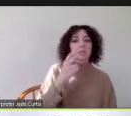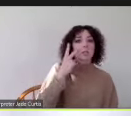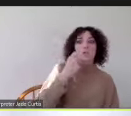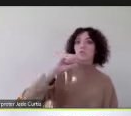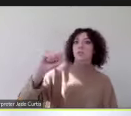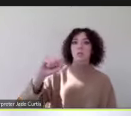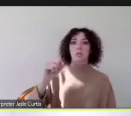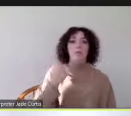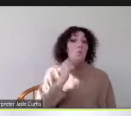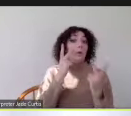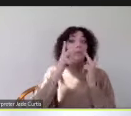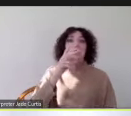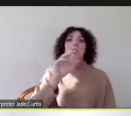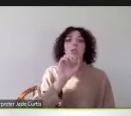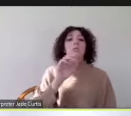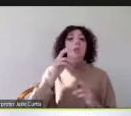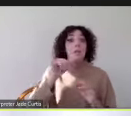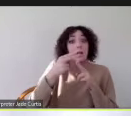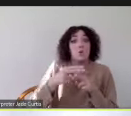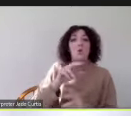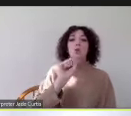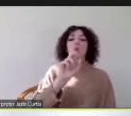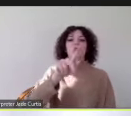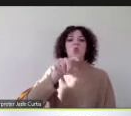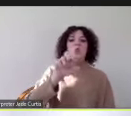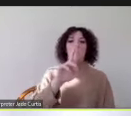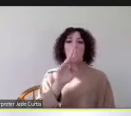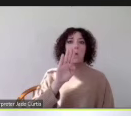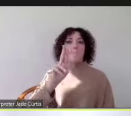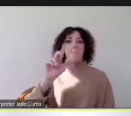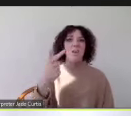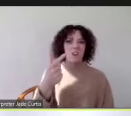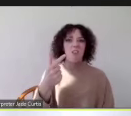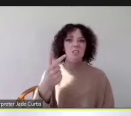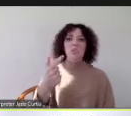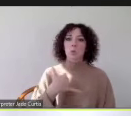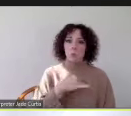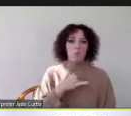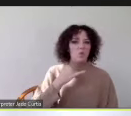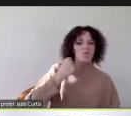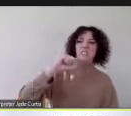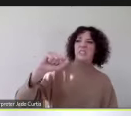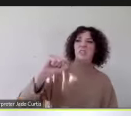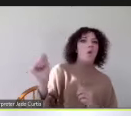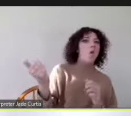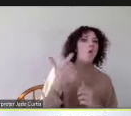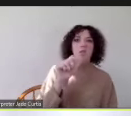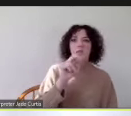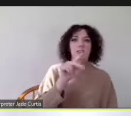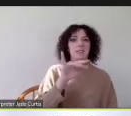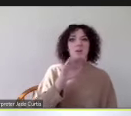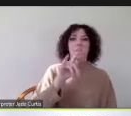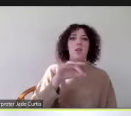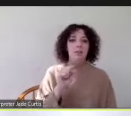as superbugs. Just to put it in context, in the US alone, according to the most recent CDC report, there